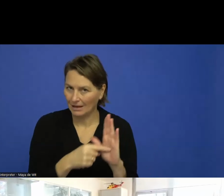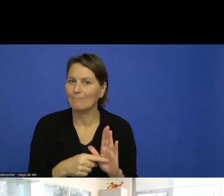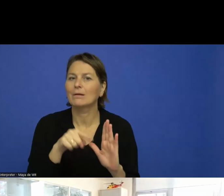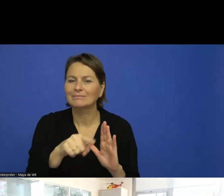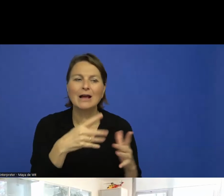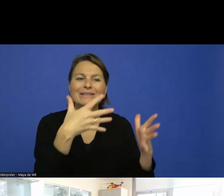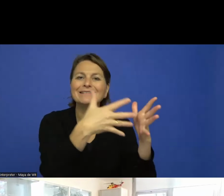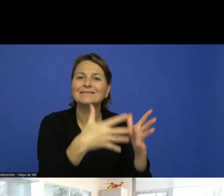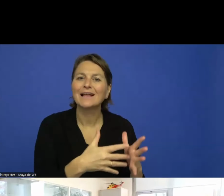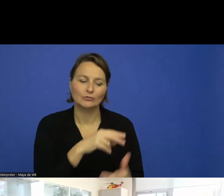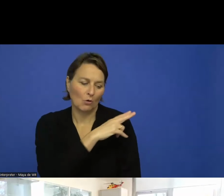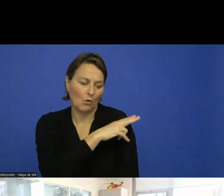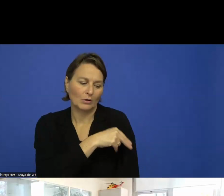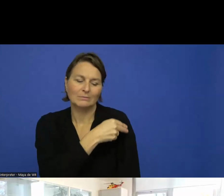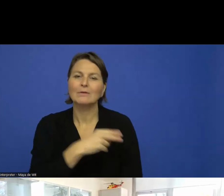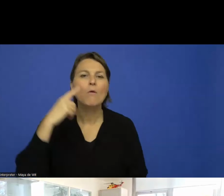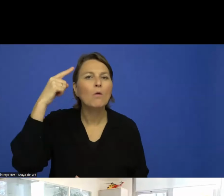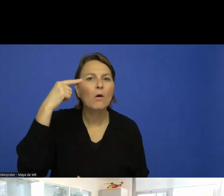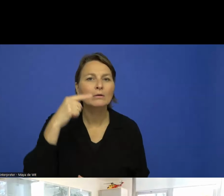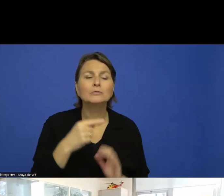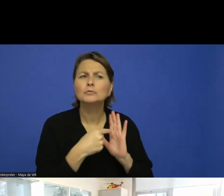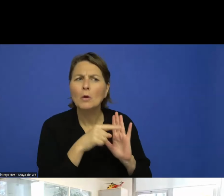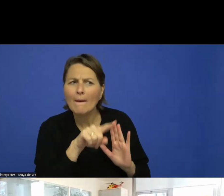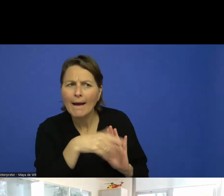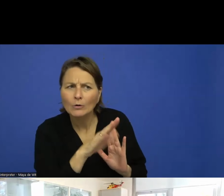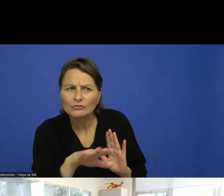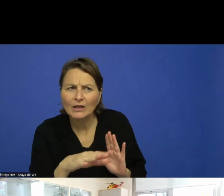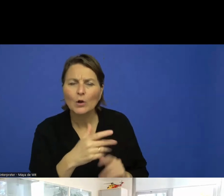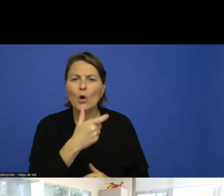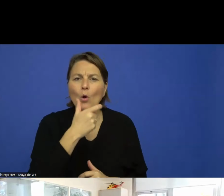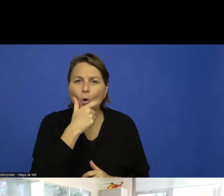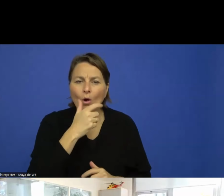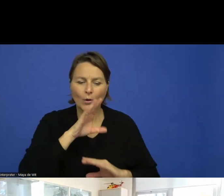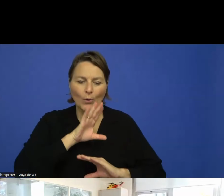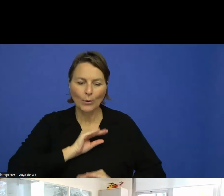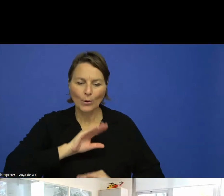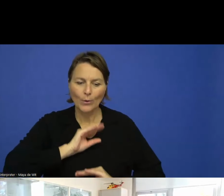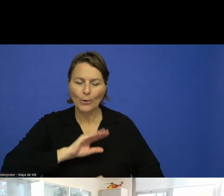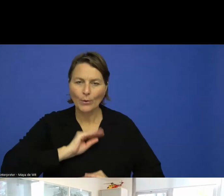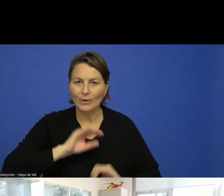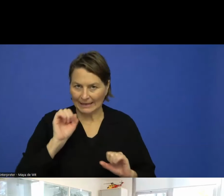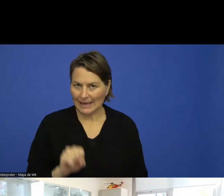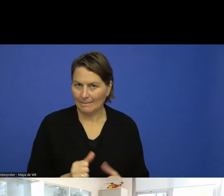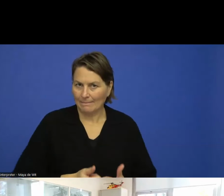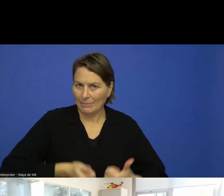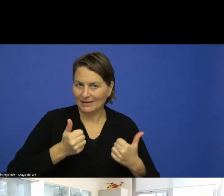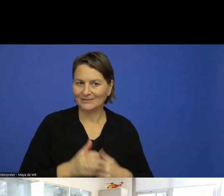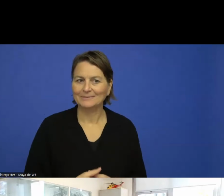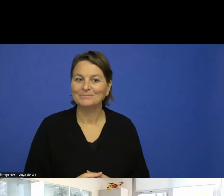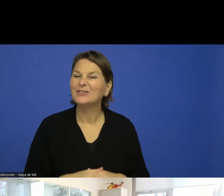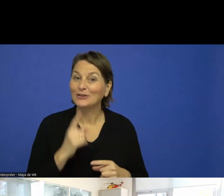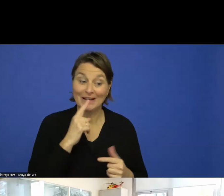helps children use the inhaler better. And you can see here the beginnings of the crossover from the product to the